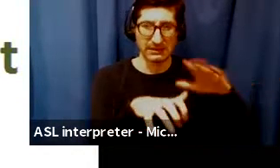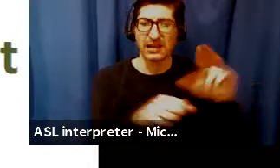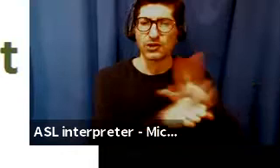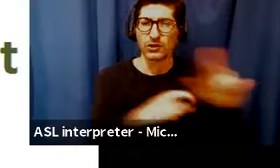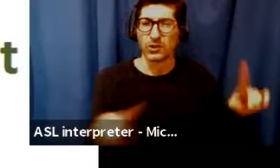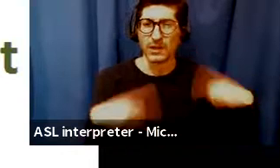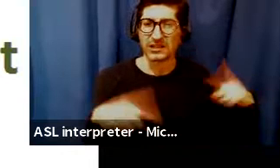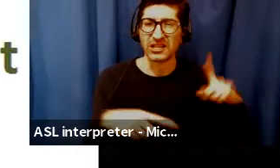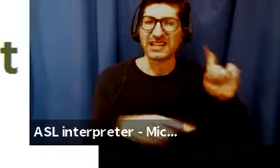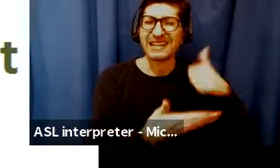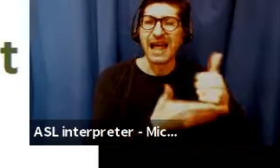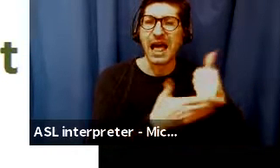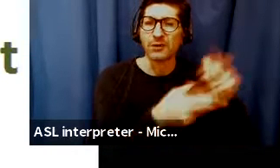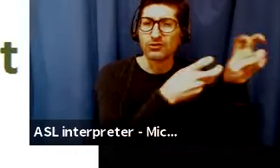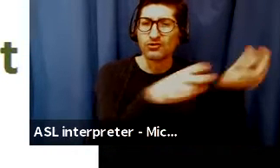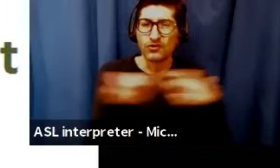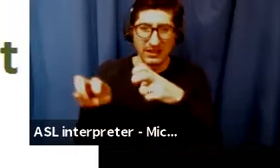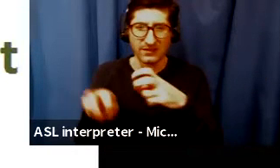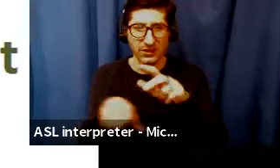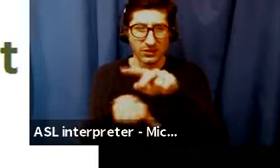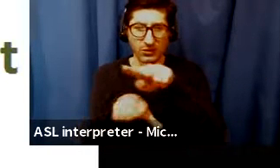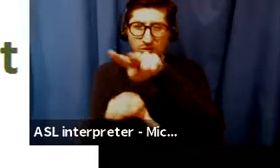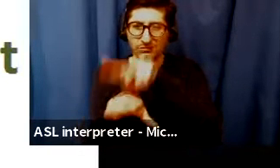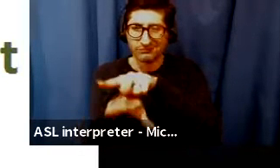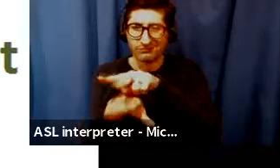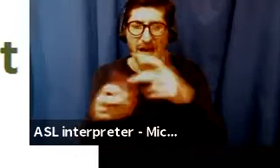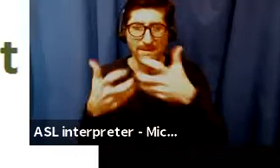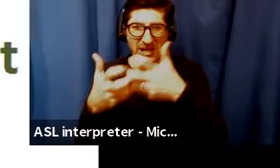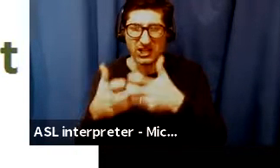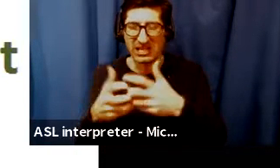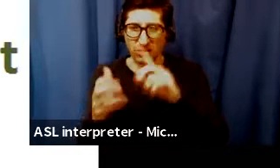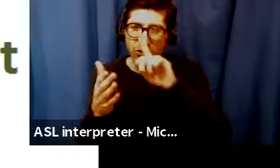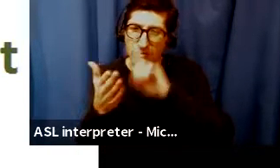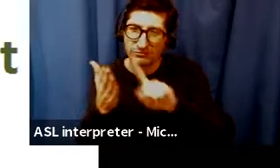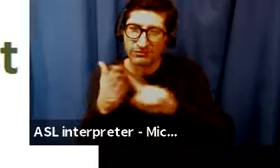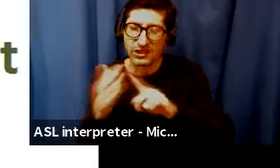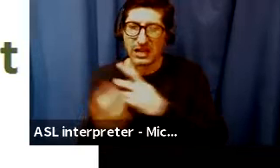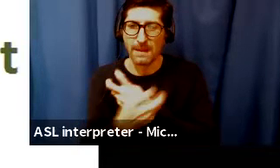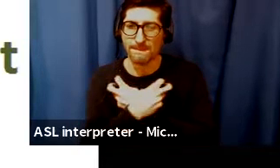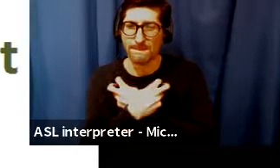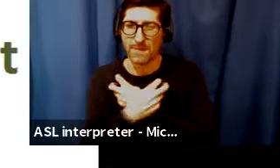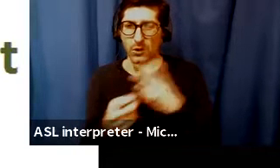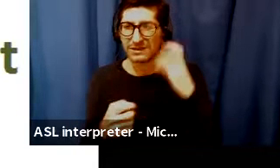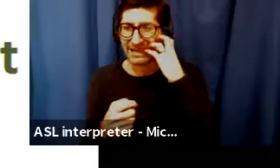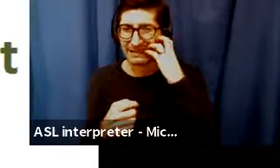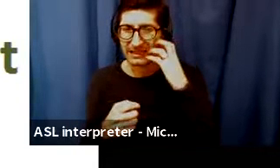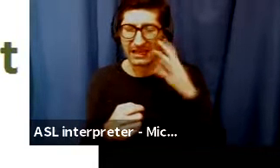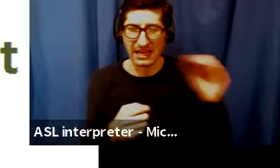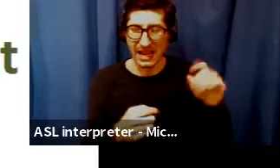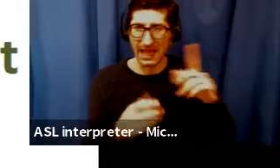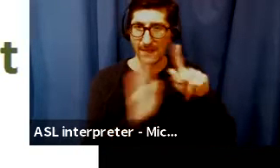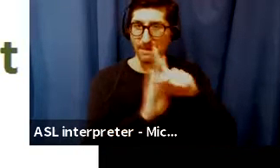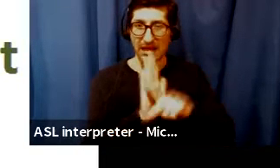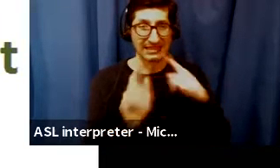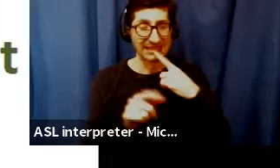machine. And the healthcare provider said, no, we have a policy that staff did not transfer patients. So she filed a complaint with the